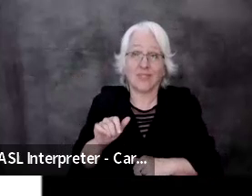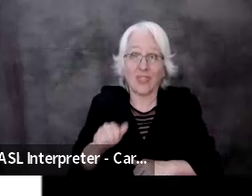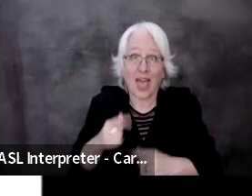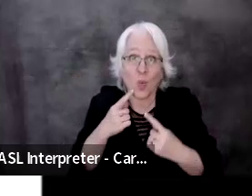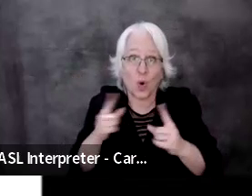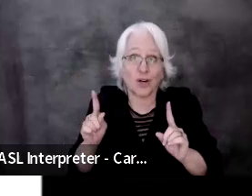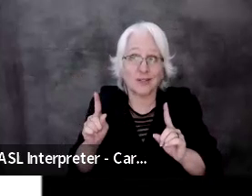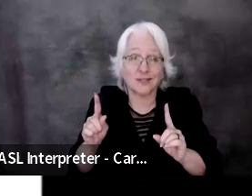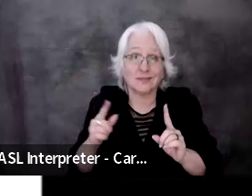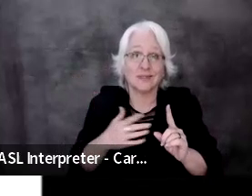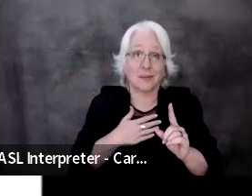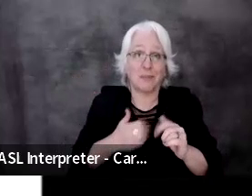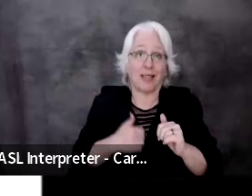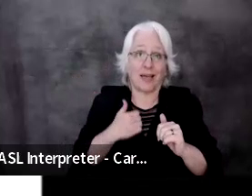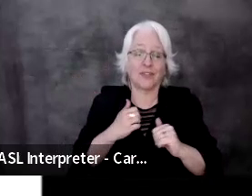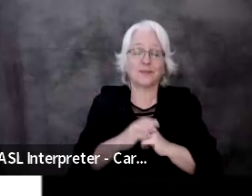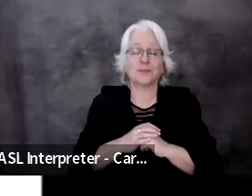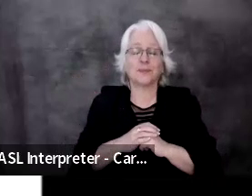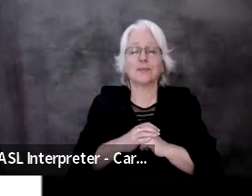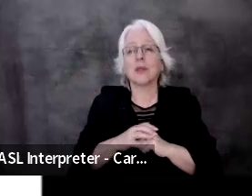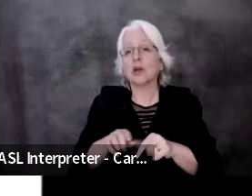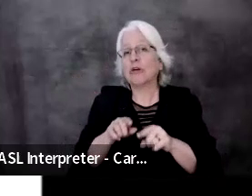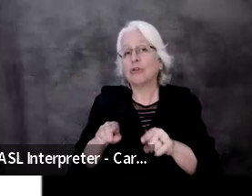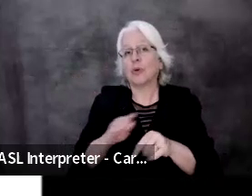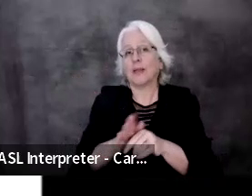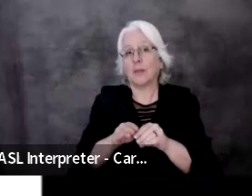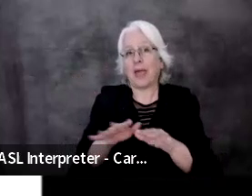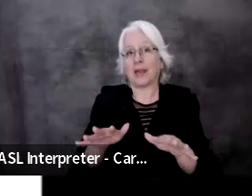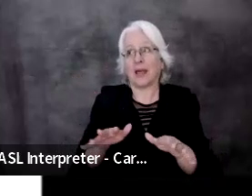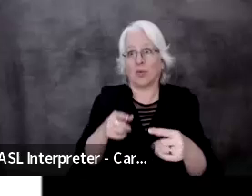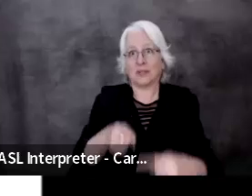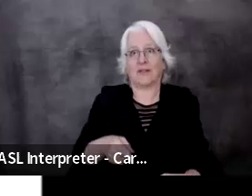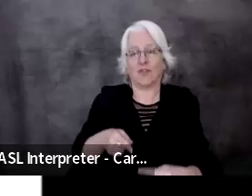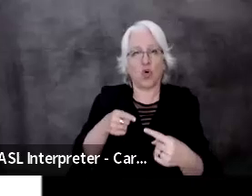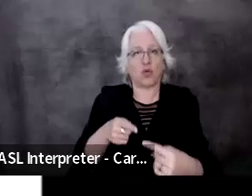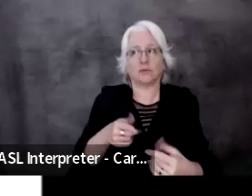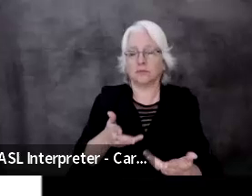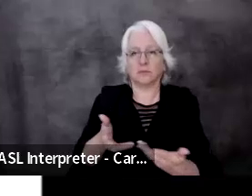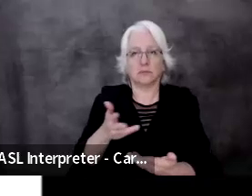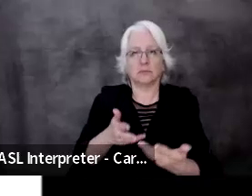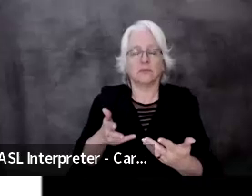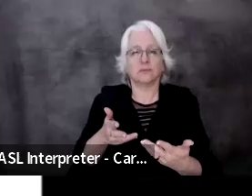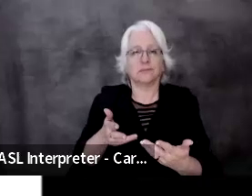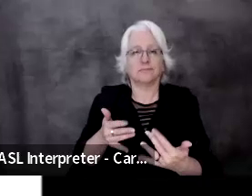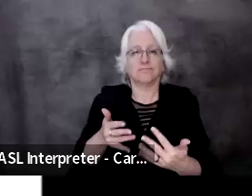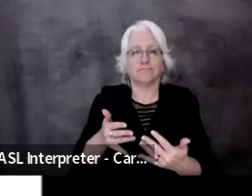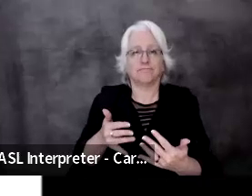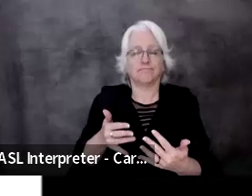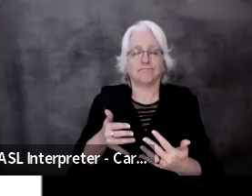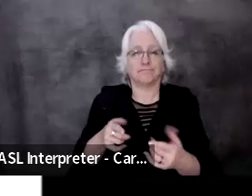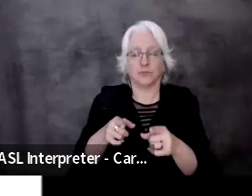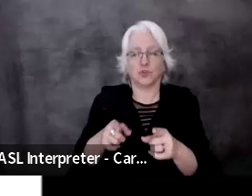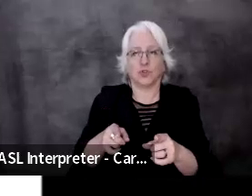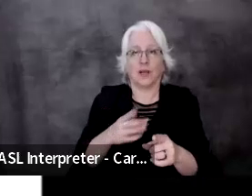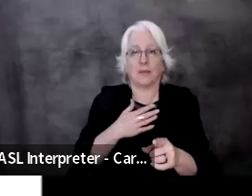life. During the pandemic, it was very difficult to a period of my